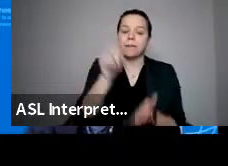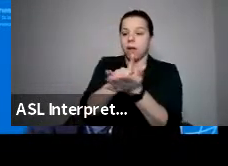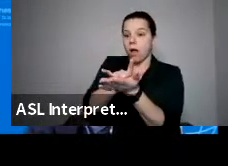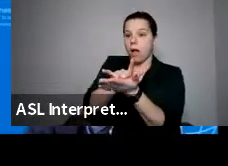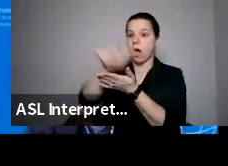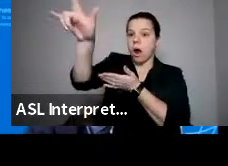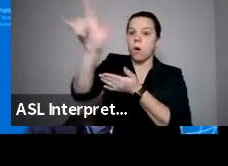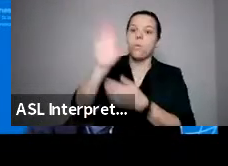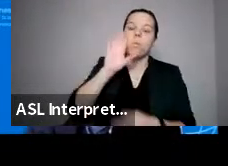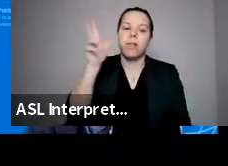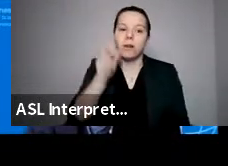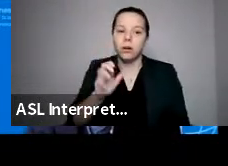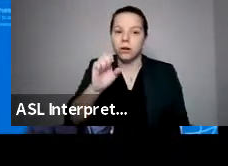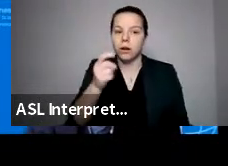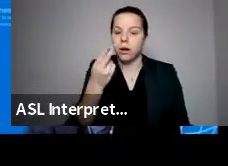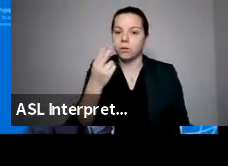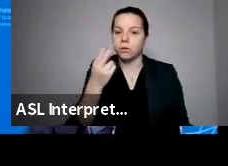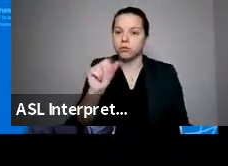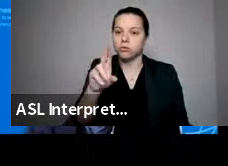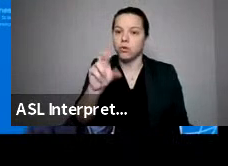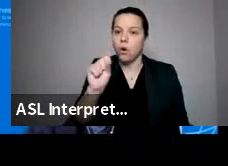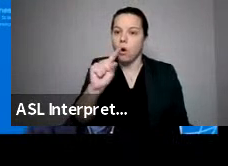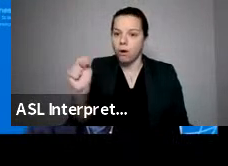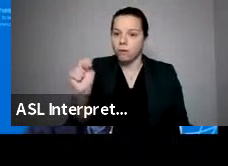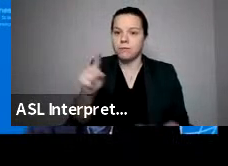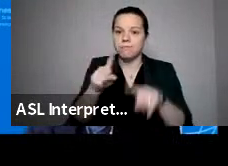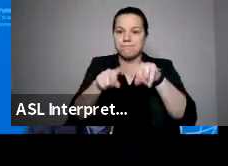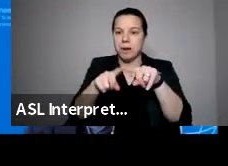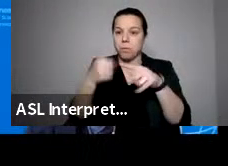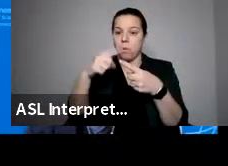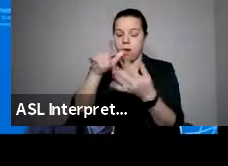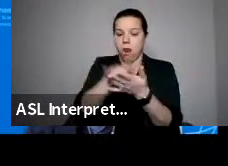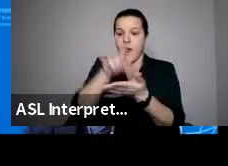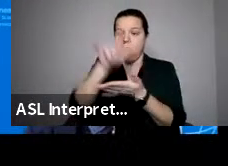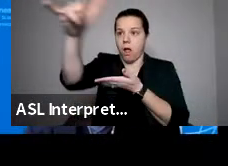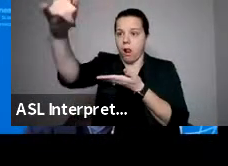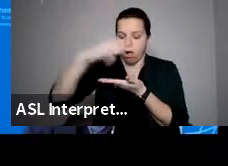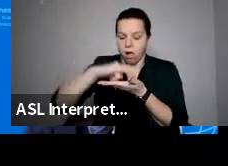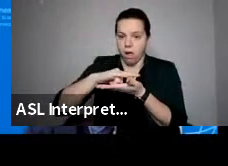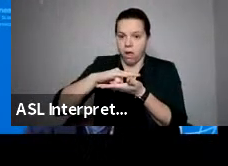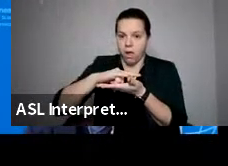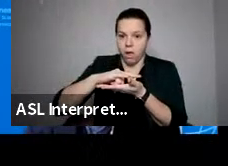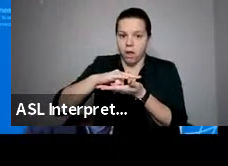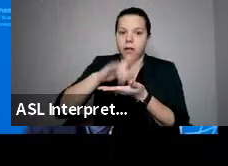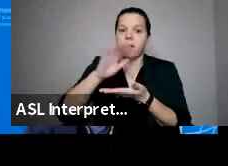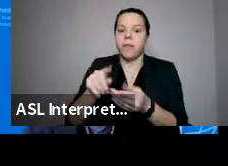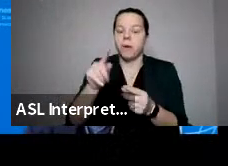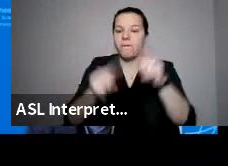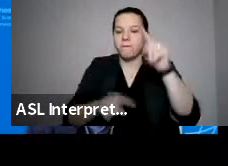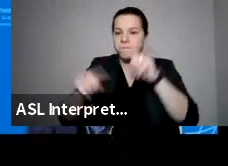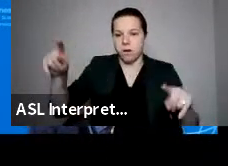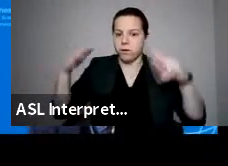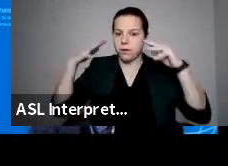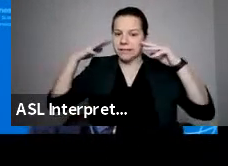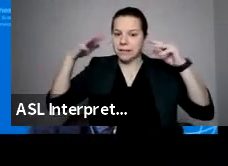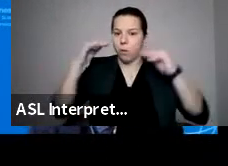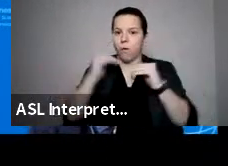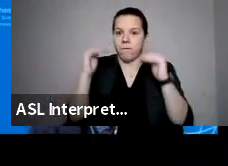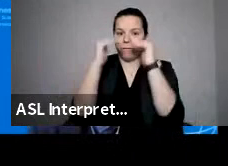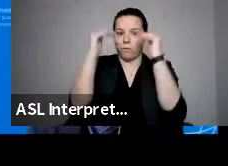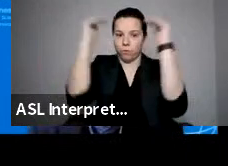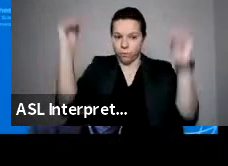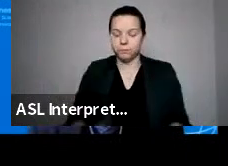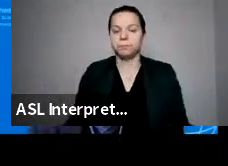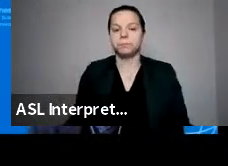or approach and the specifics of the procedure, these will have varying loudness. The way we,